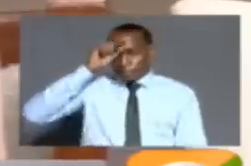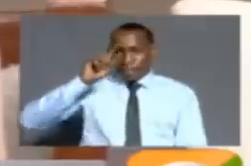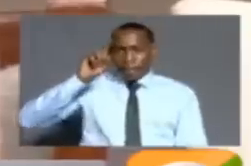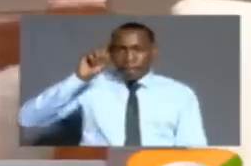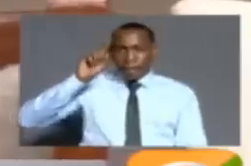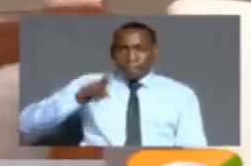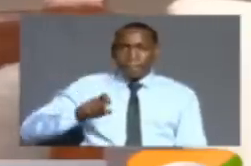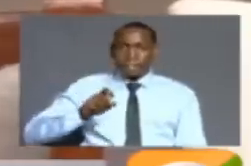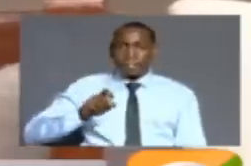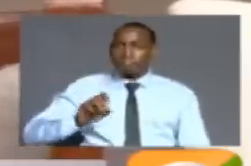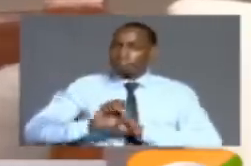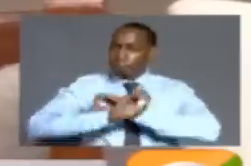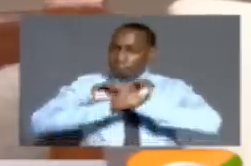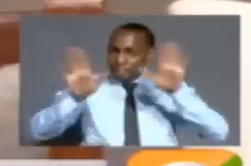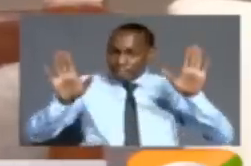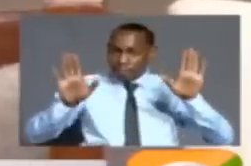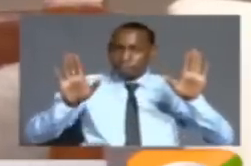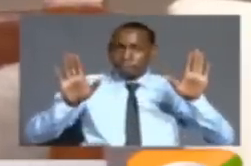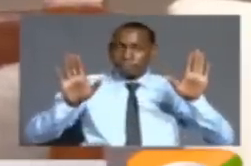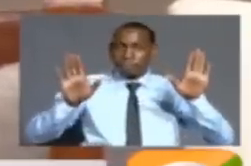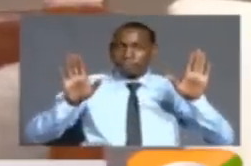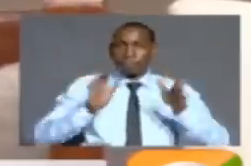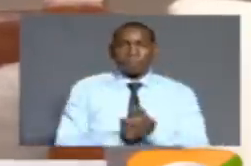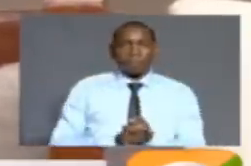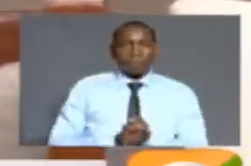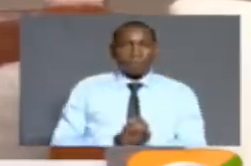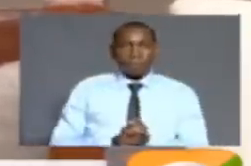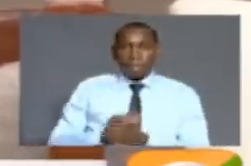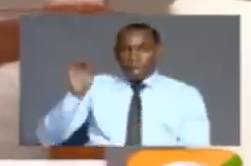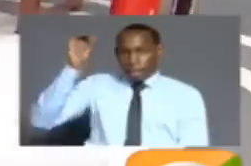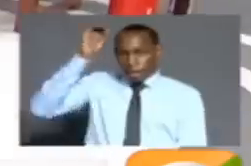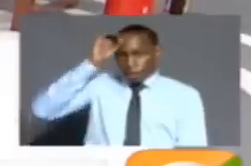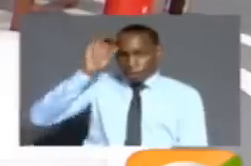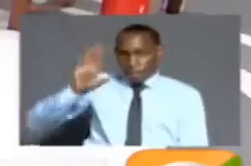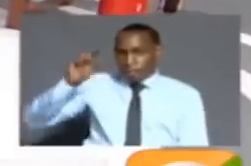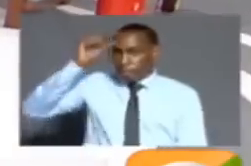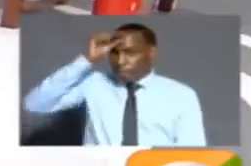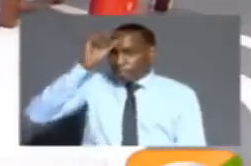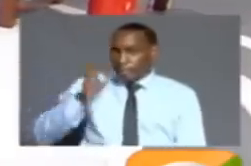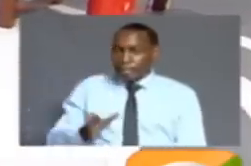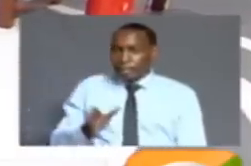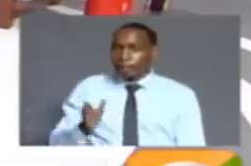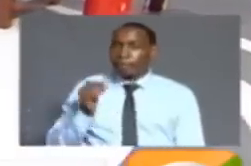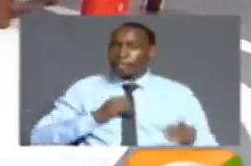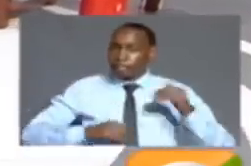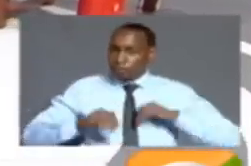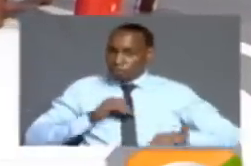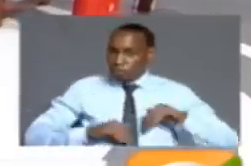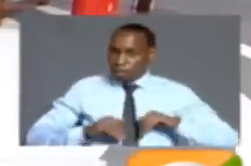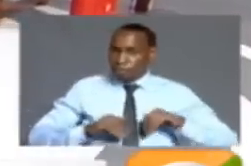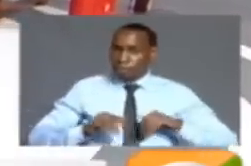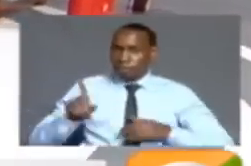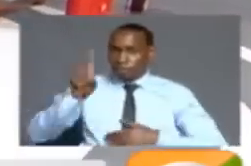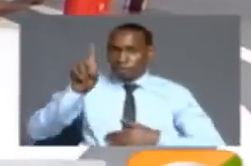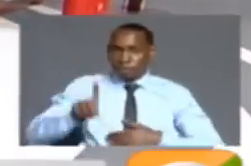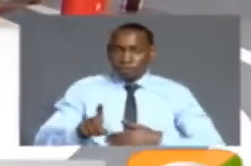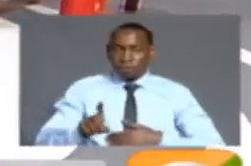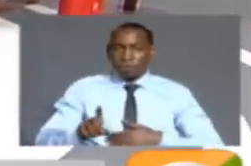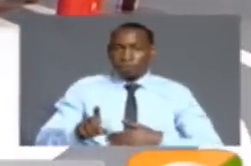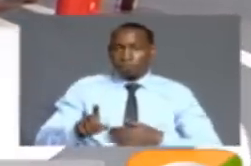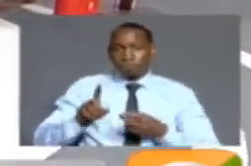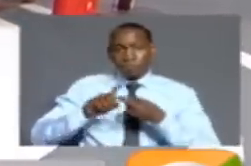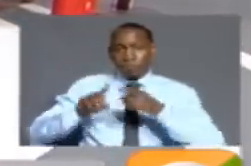transparent. And it must be that way. In your opinion, are governors just corrupt? I think... Or